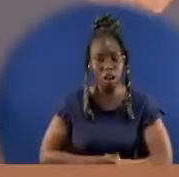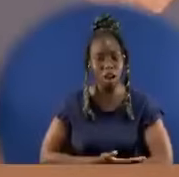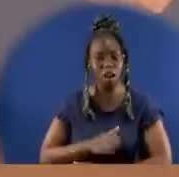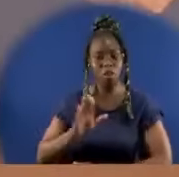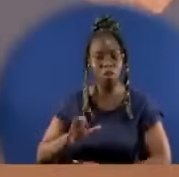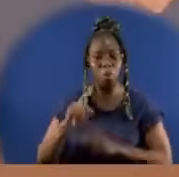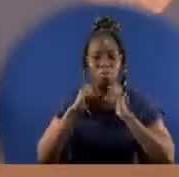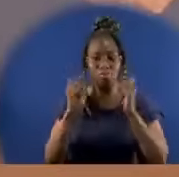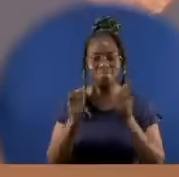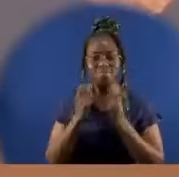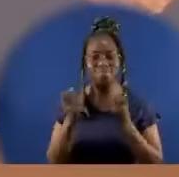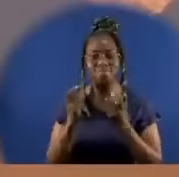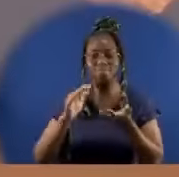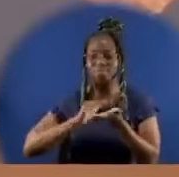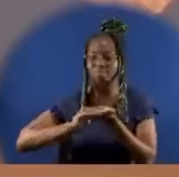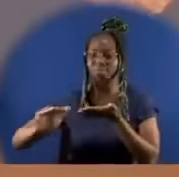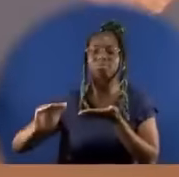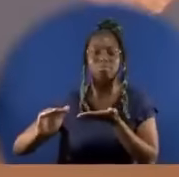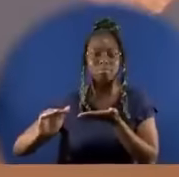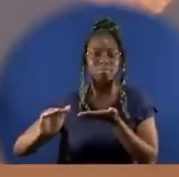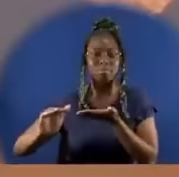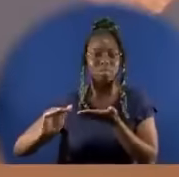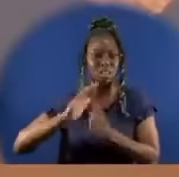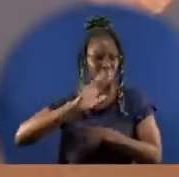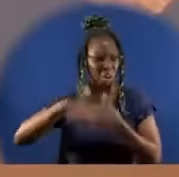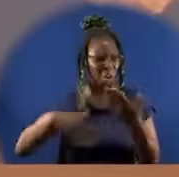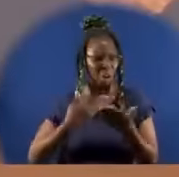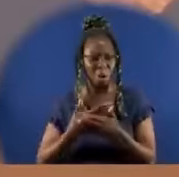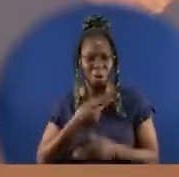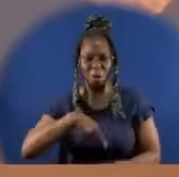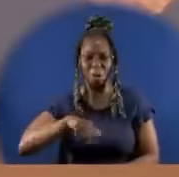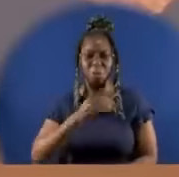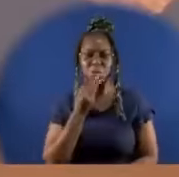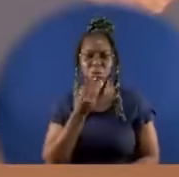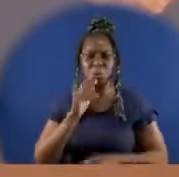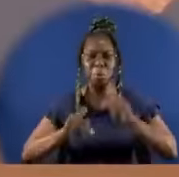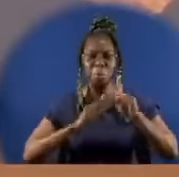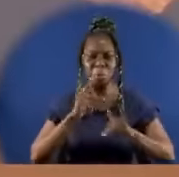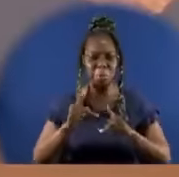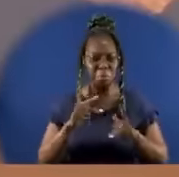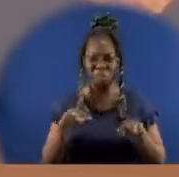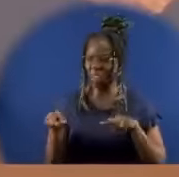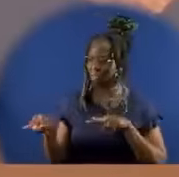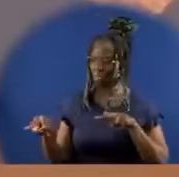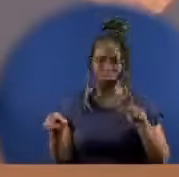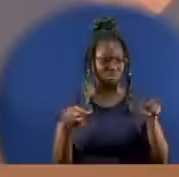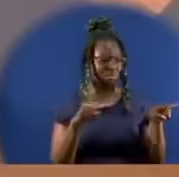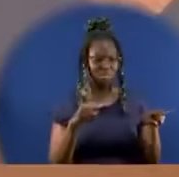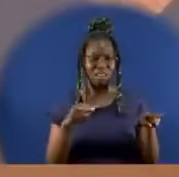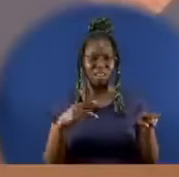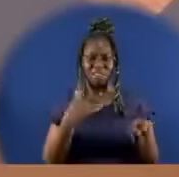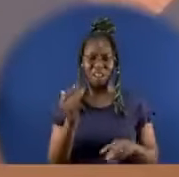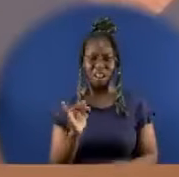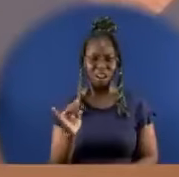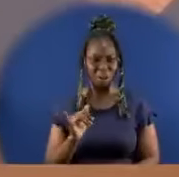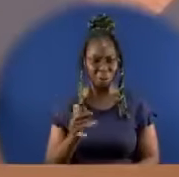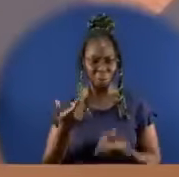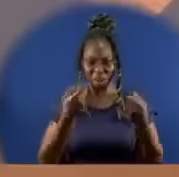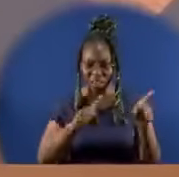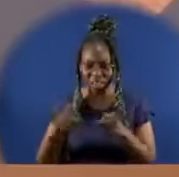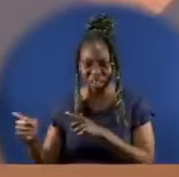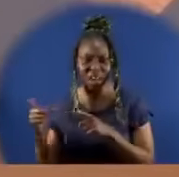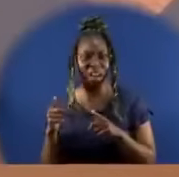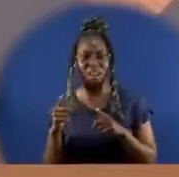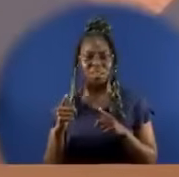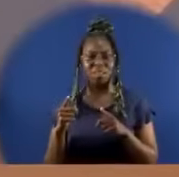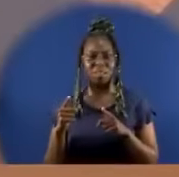forgiven." Now, this messes up all the Jewish people who are standing around, because this is blasphemous in their eyes. And because he is speaking